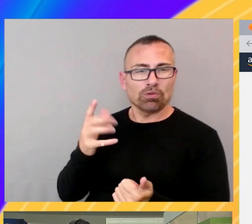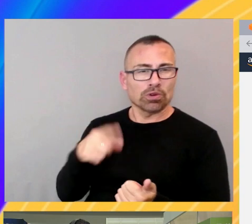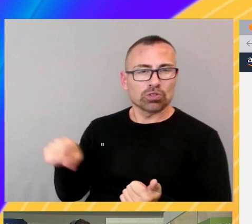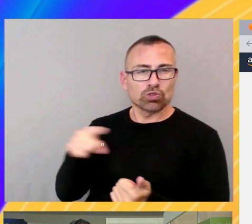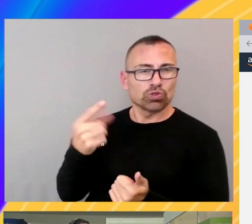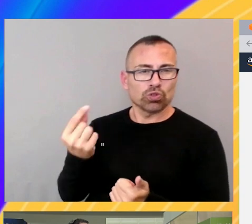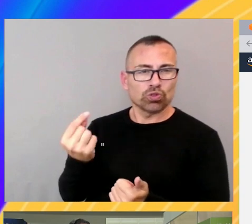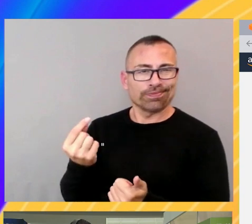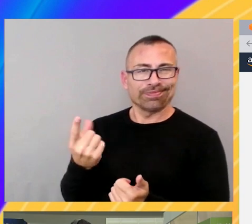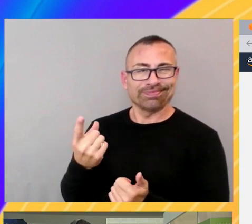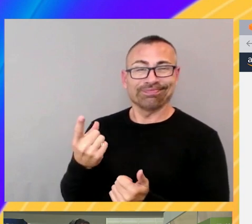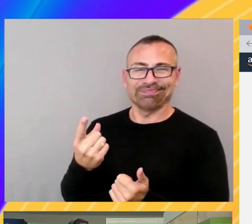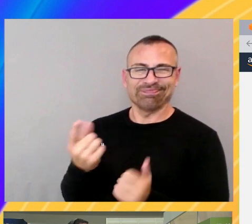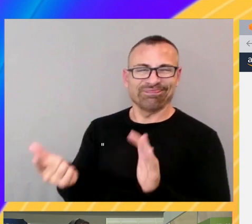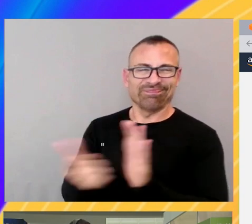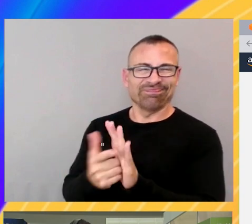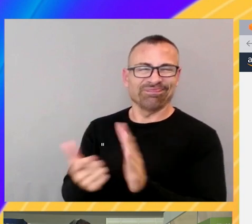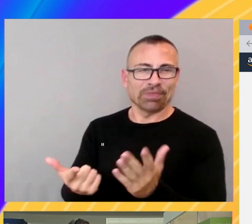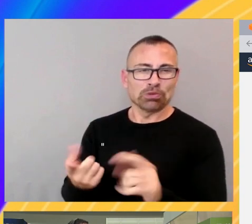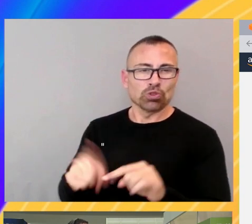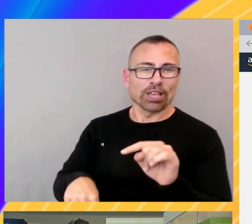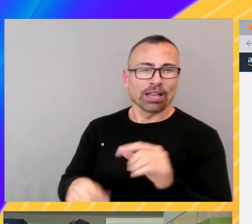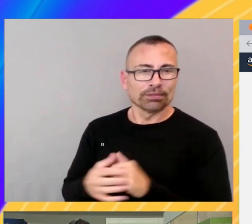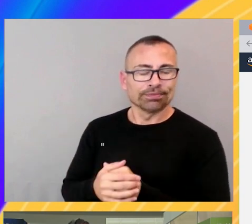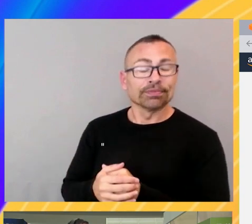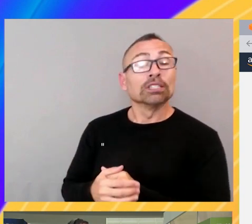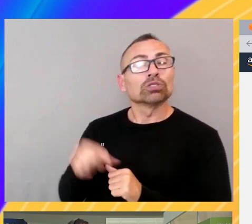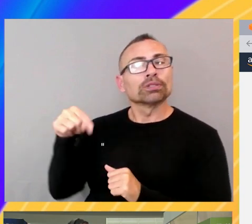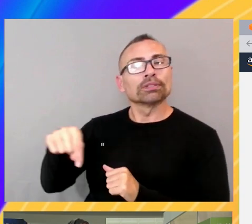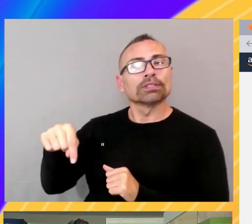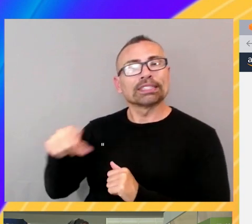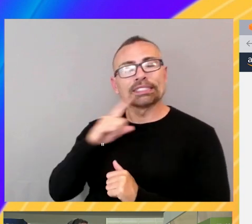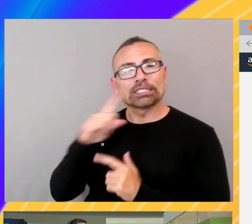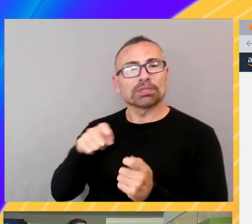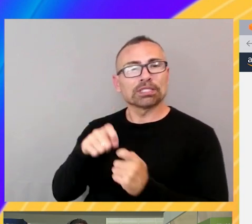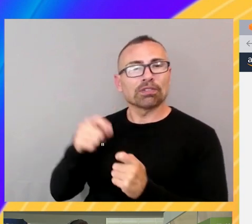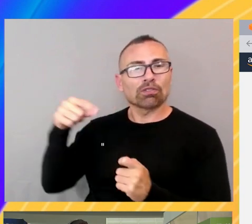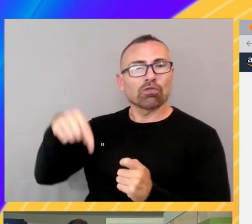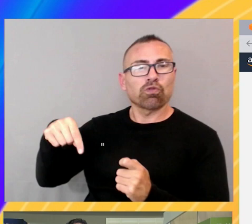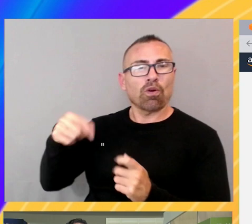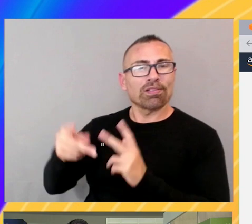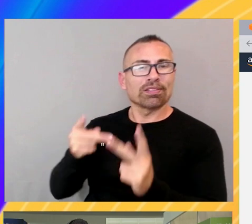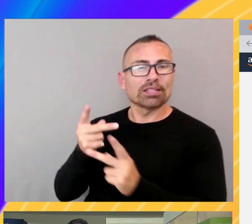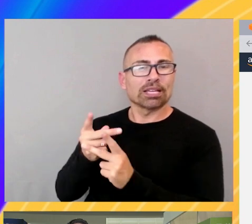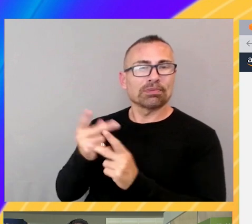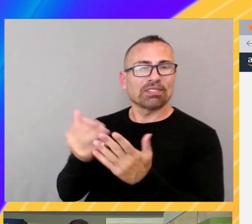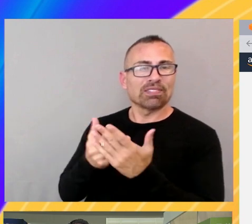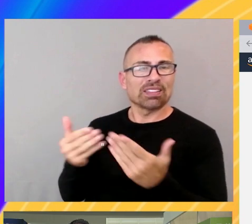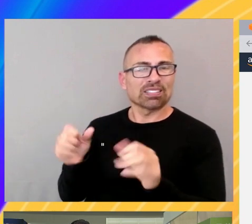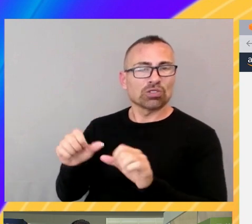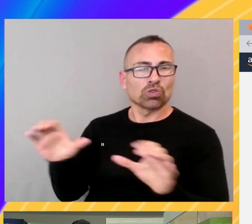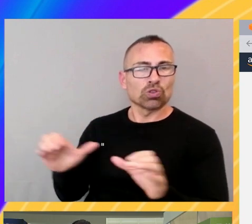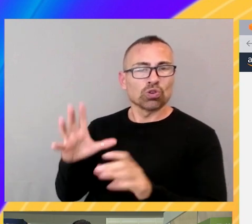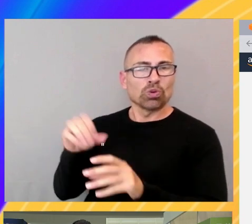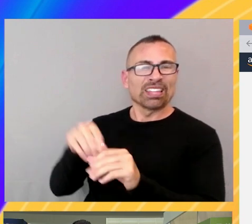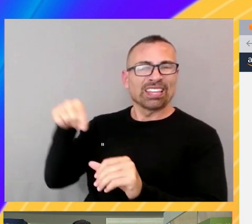can't do in here. Okay. So it's very specific for the types of things that you can do within this account. Got it. So let's go, now that we